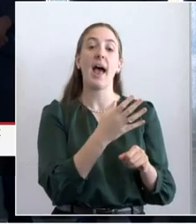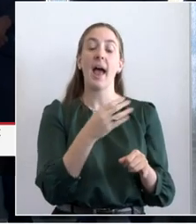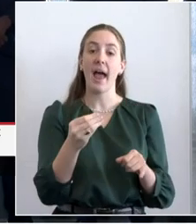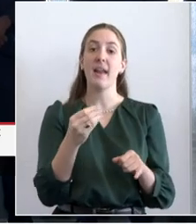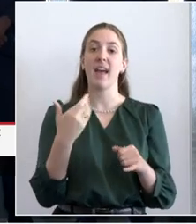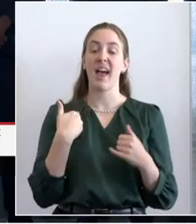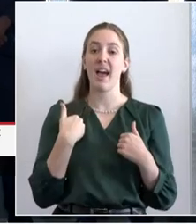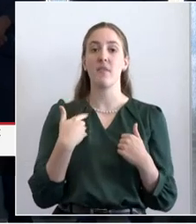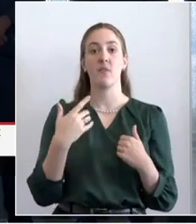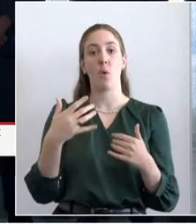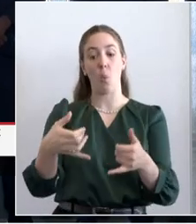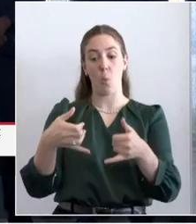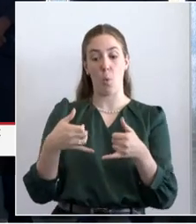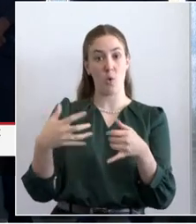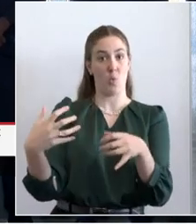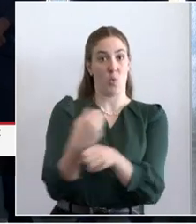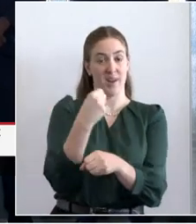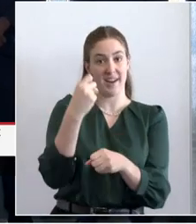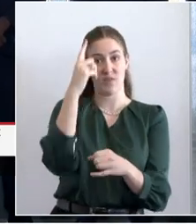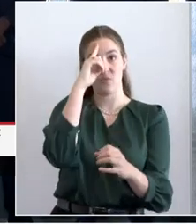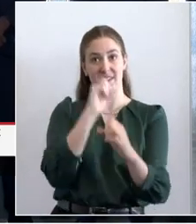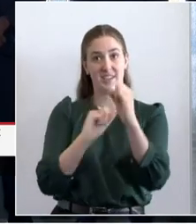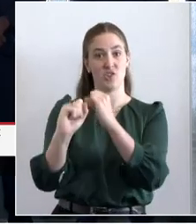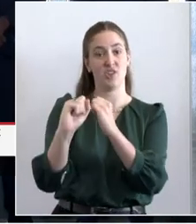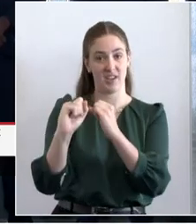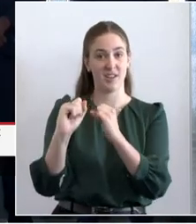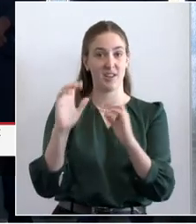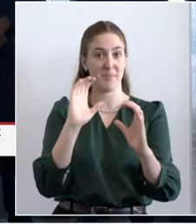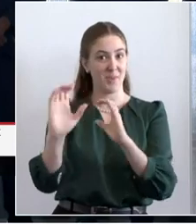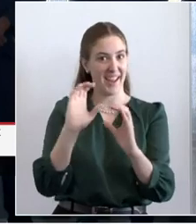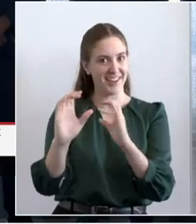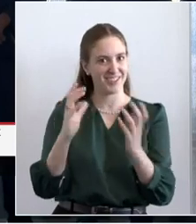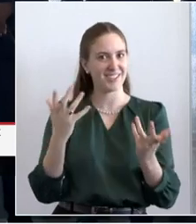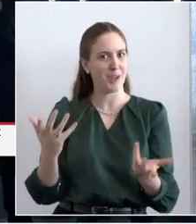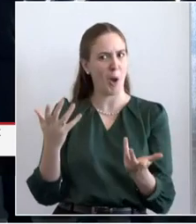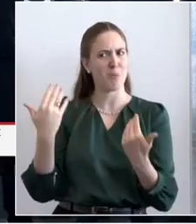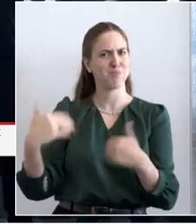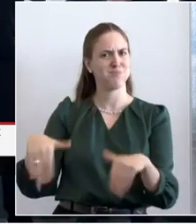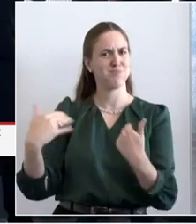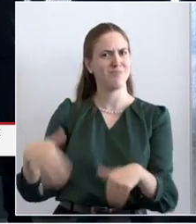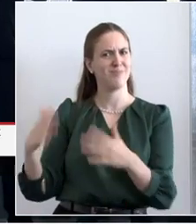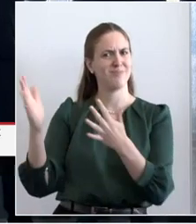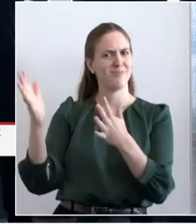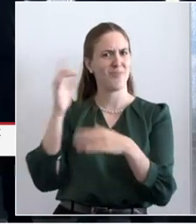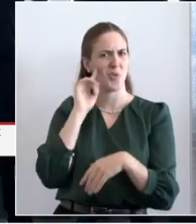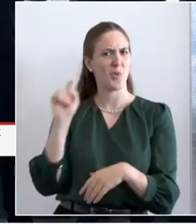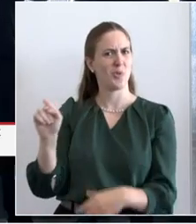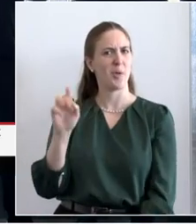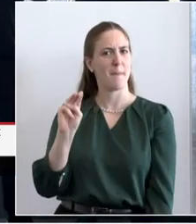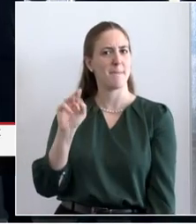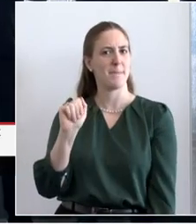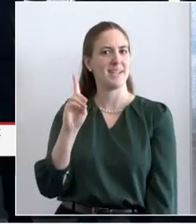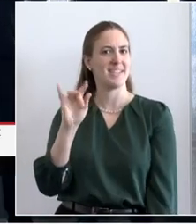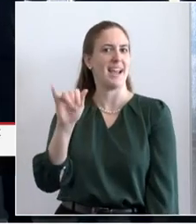award-winning strategic communications in the process. So give Medea a big round of applause.